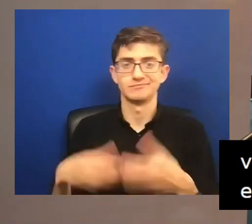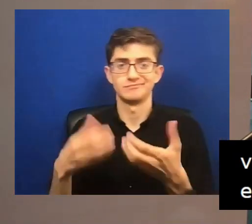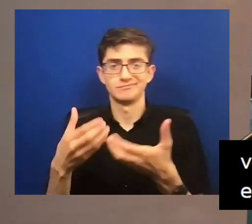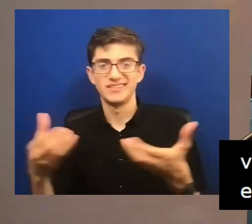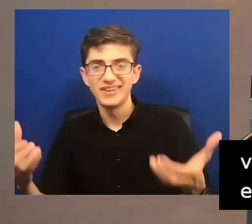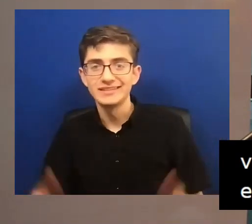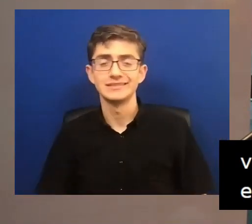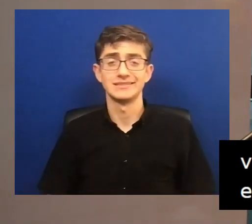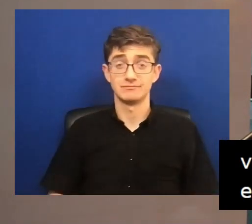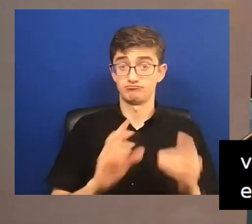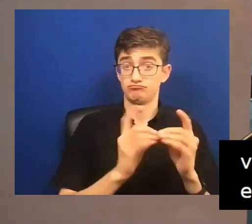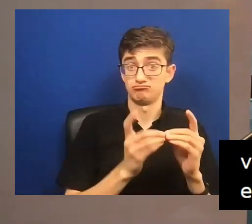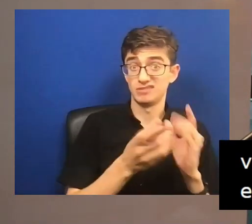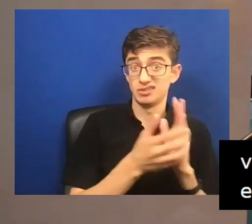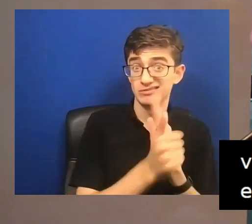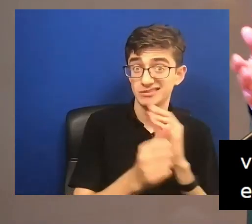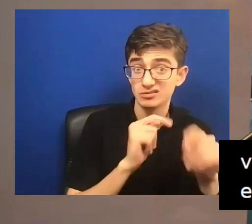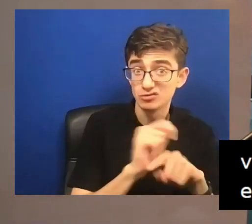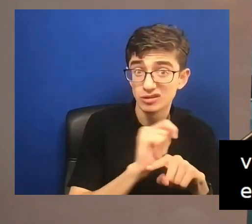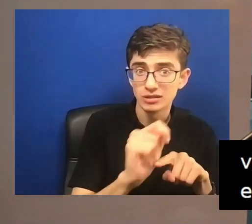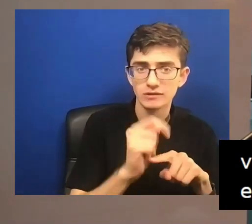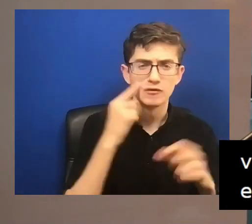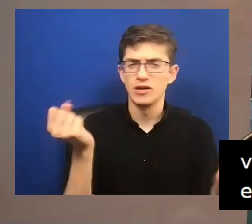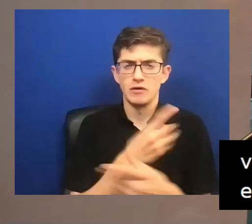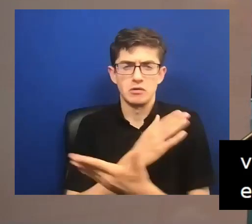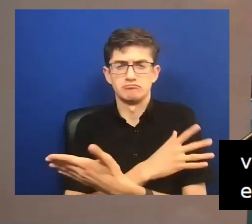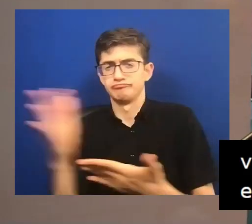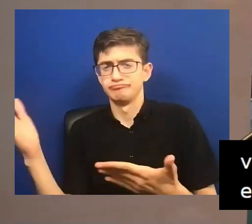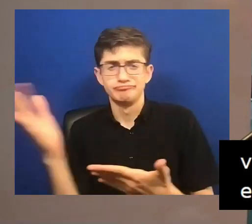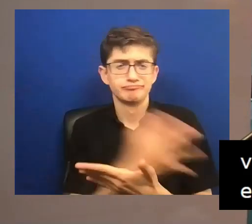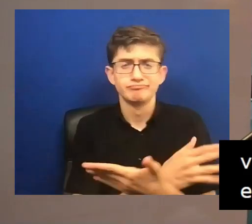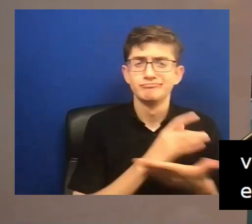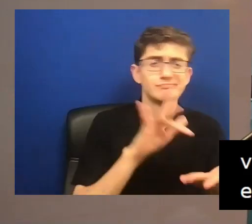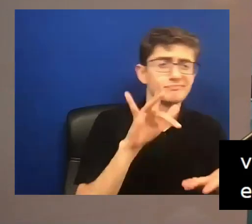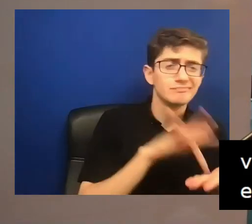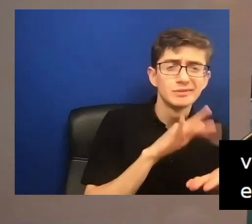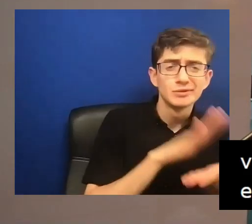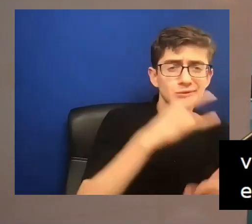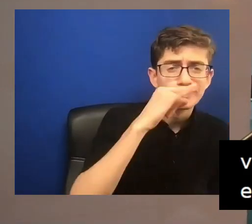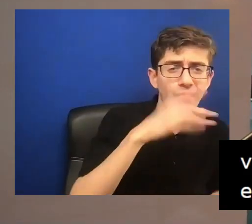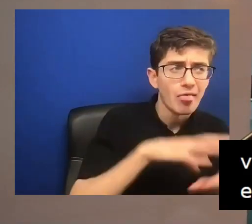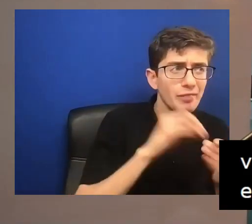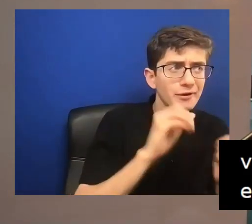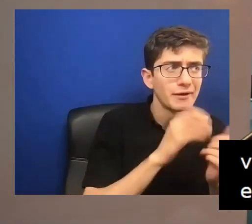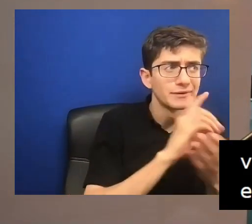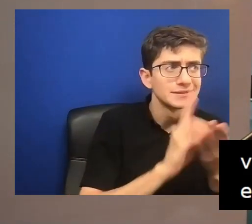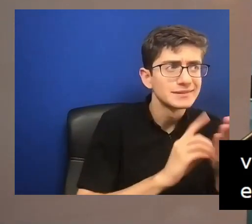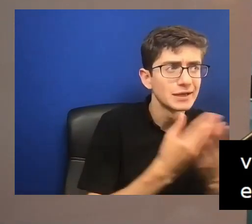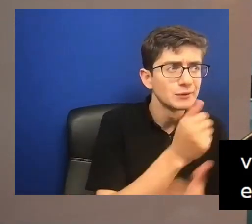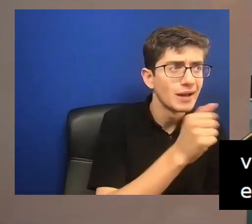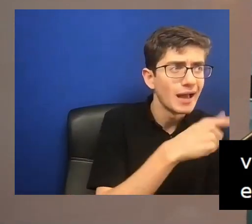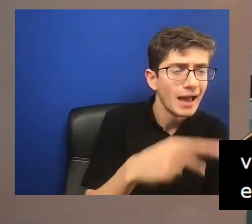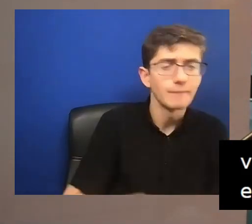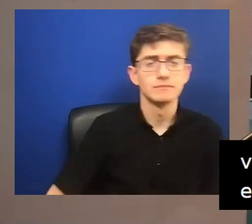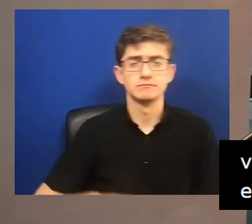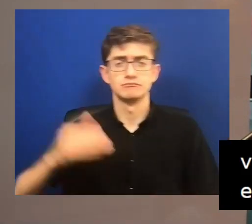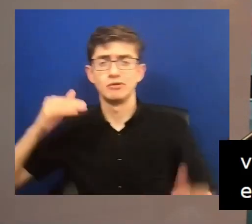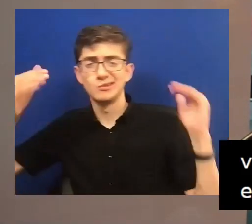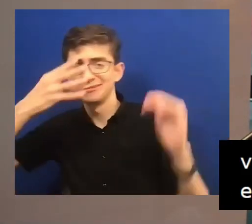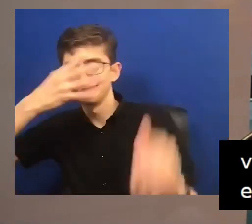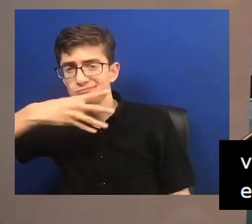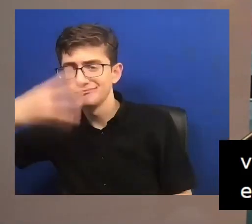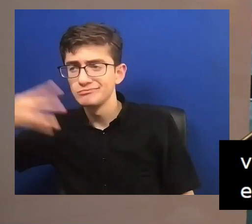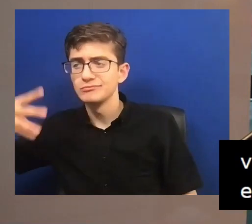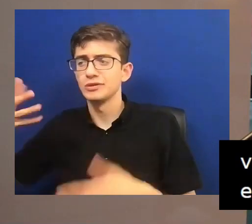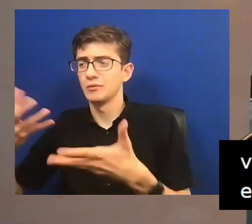from middle school students learning to design new apps to immigrant workers seeking a better life for their families in Staten Island.